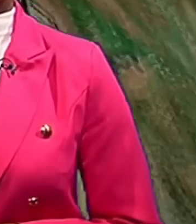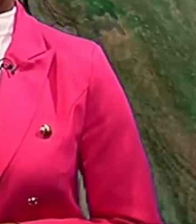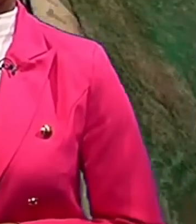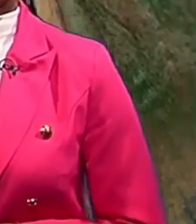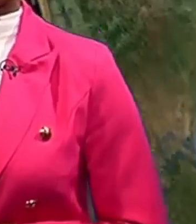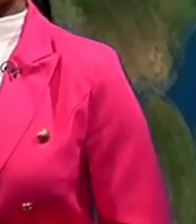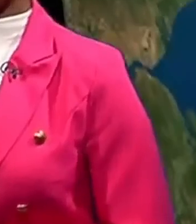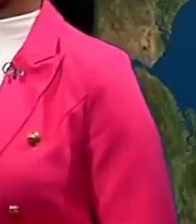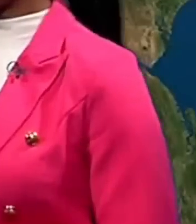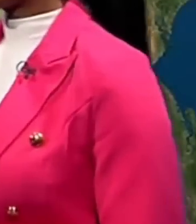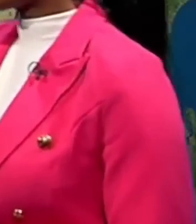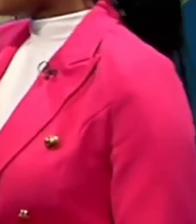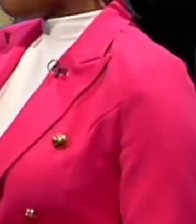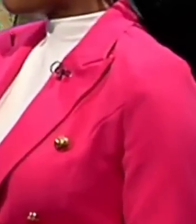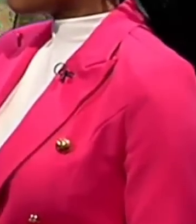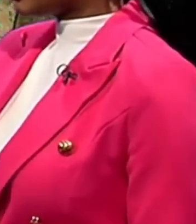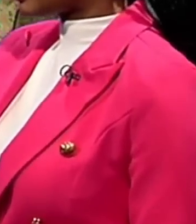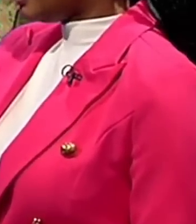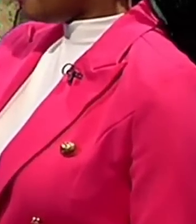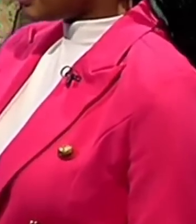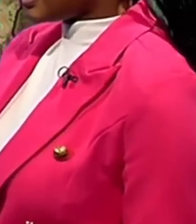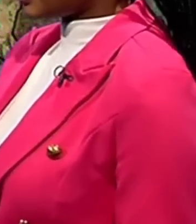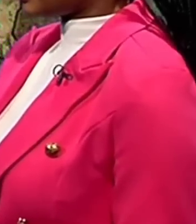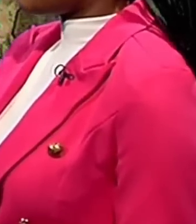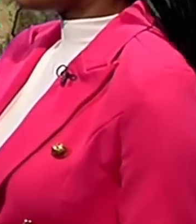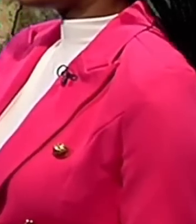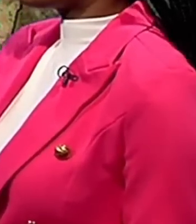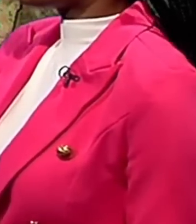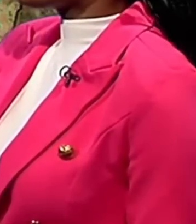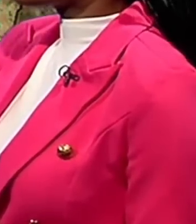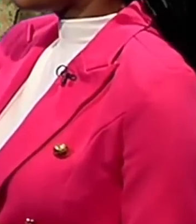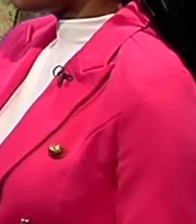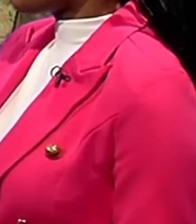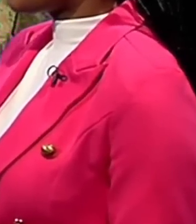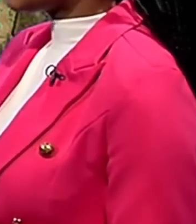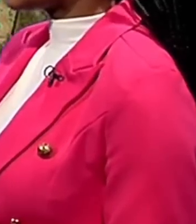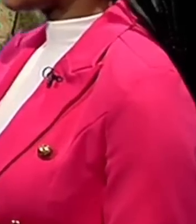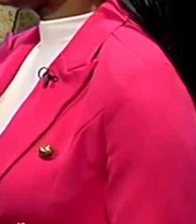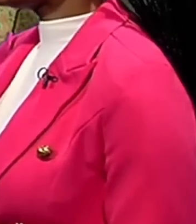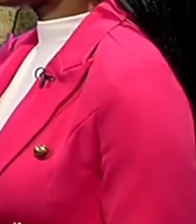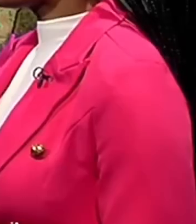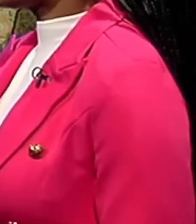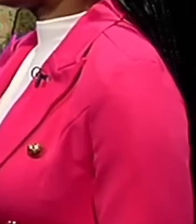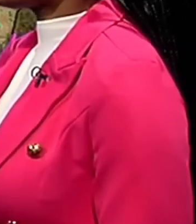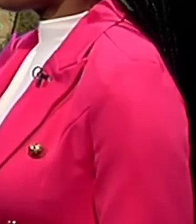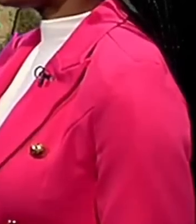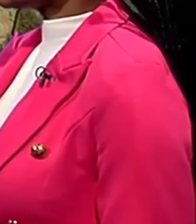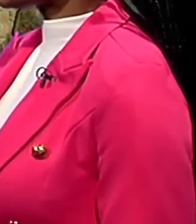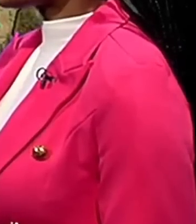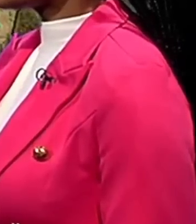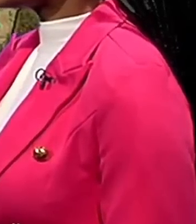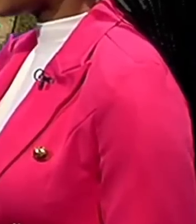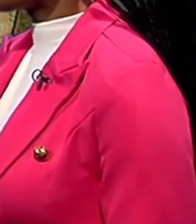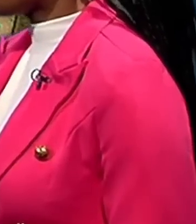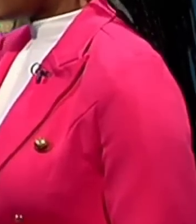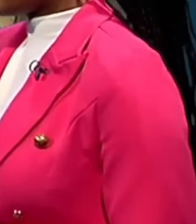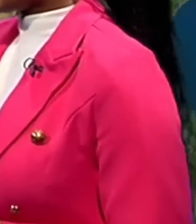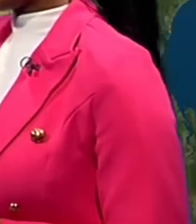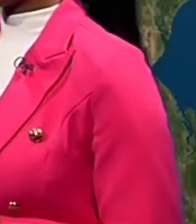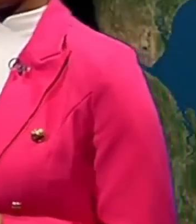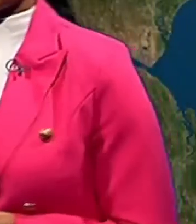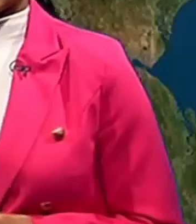ya go di le 17 mo Thapameng Mpumalanga masarasarana pula na le gone go tswelela Mbombela ka digata di le 8 go ya go di le 13